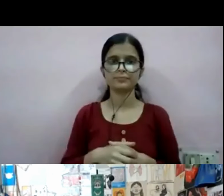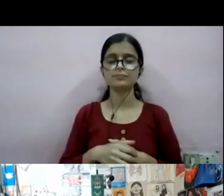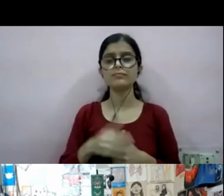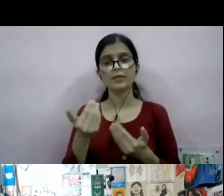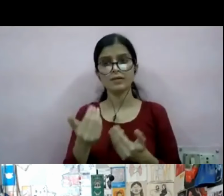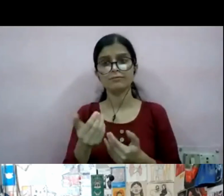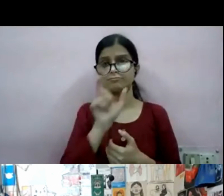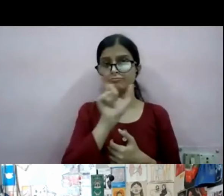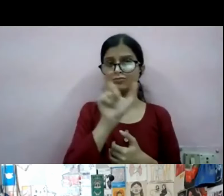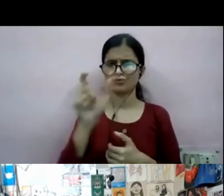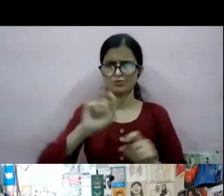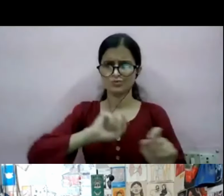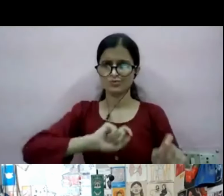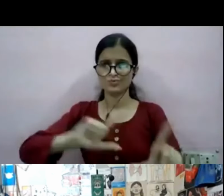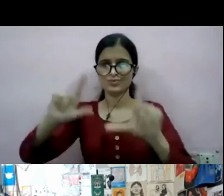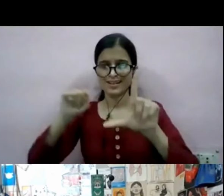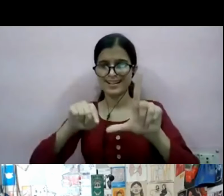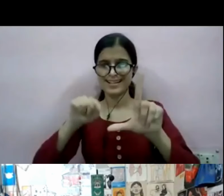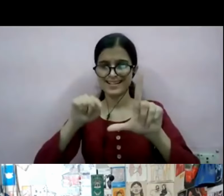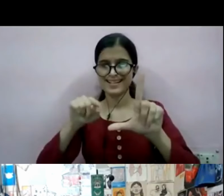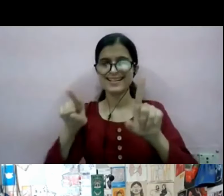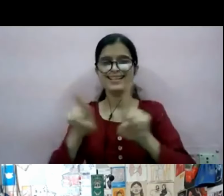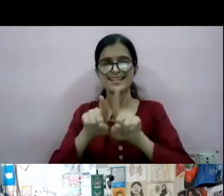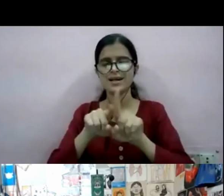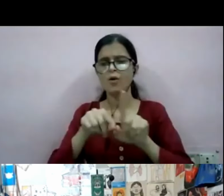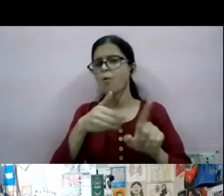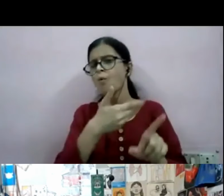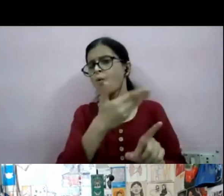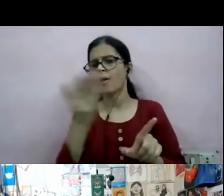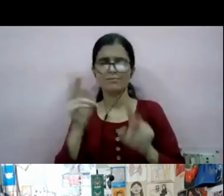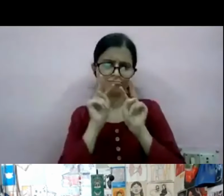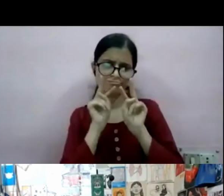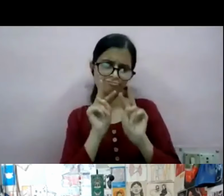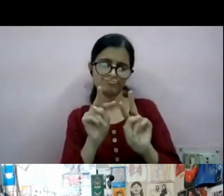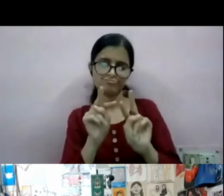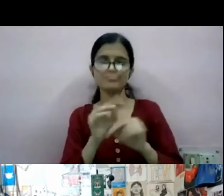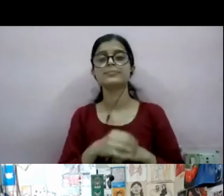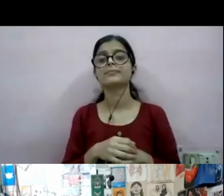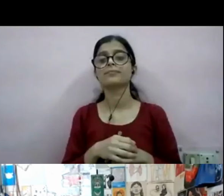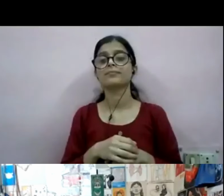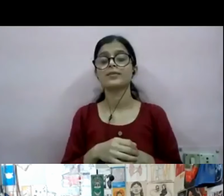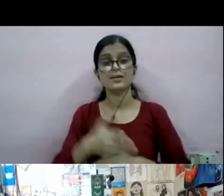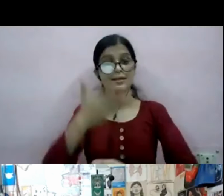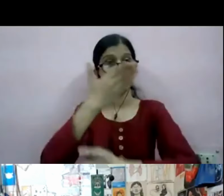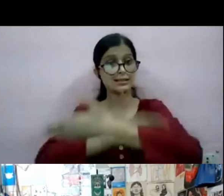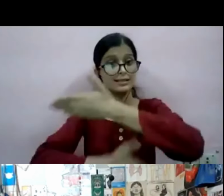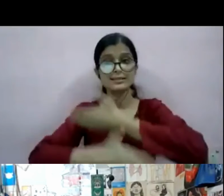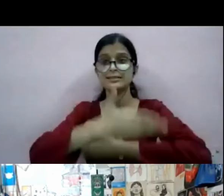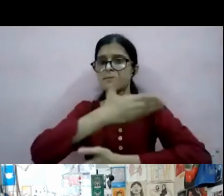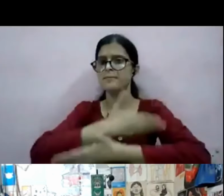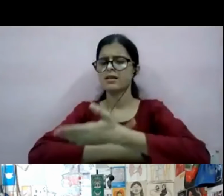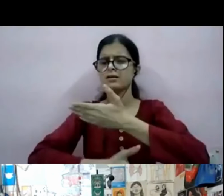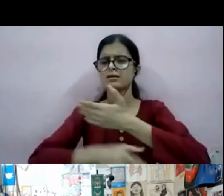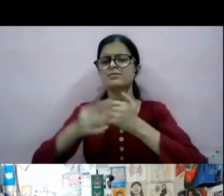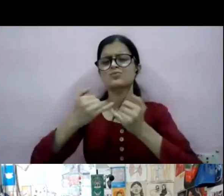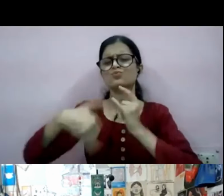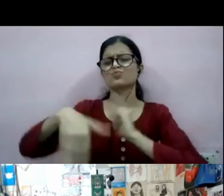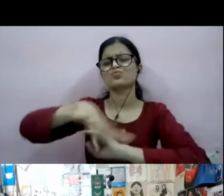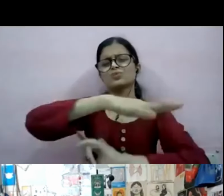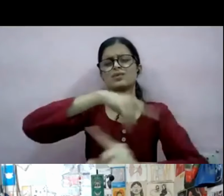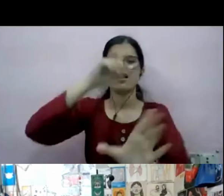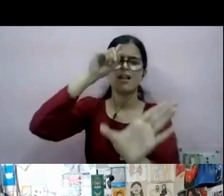this slide is just so that we are all on the same page. And because disability is a social construct, and thereby it